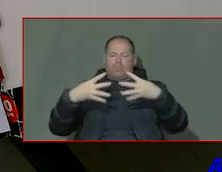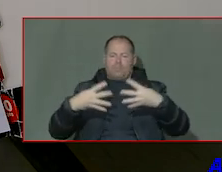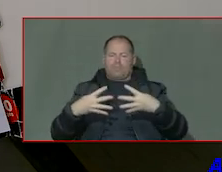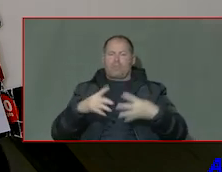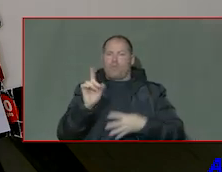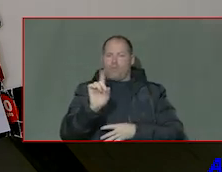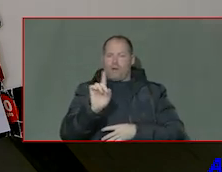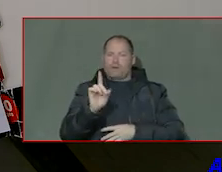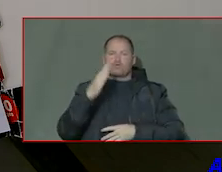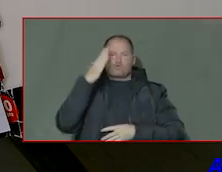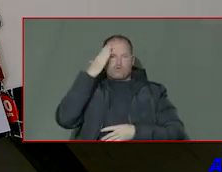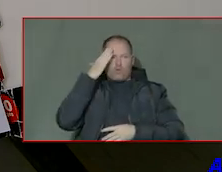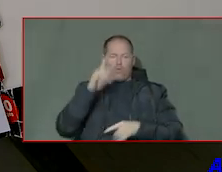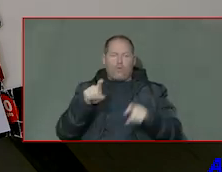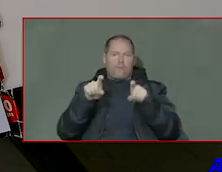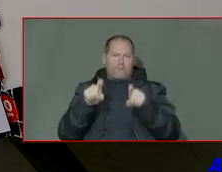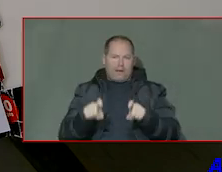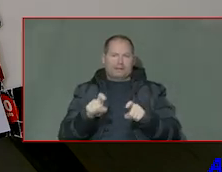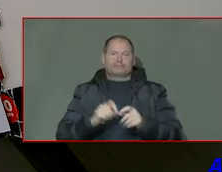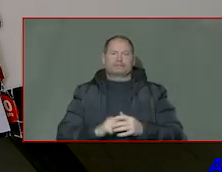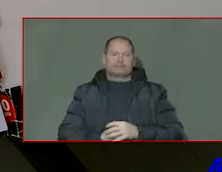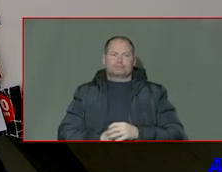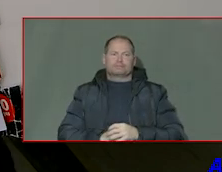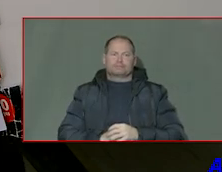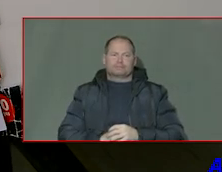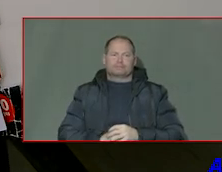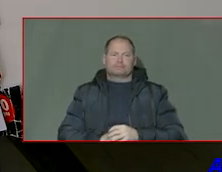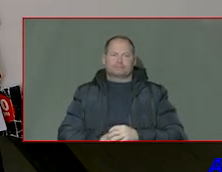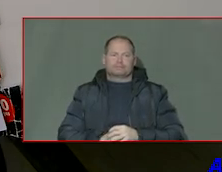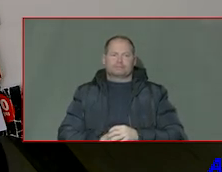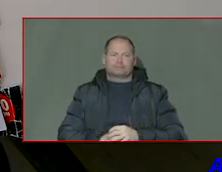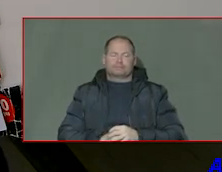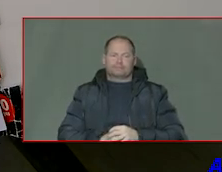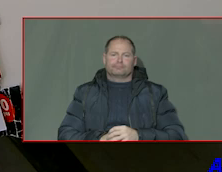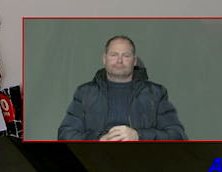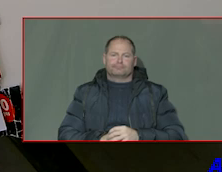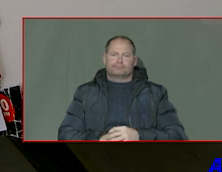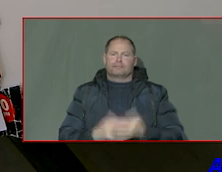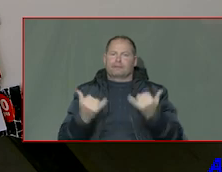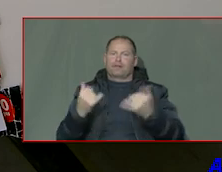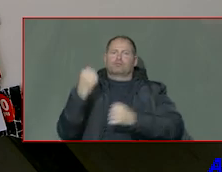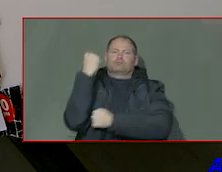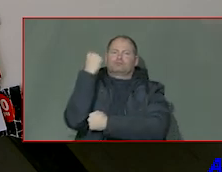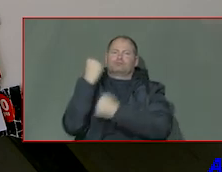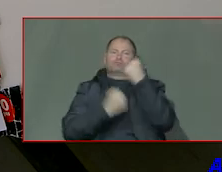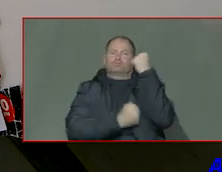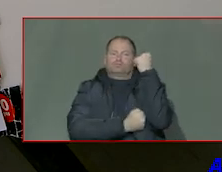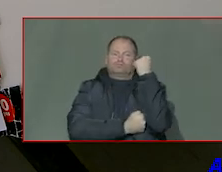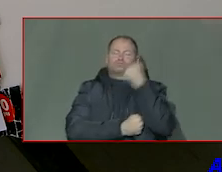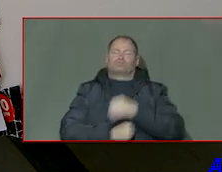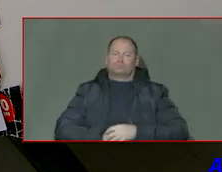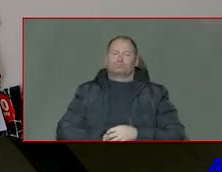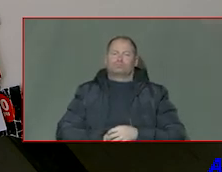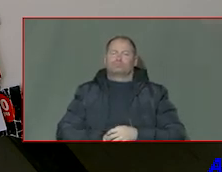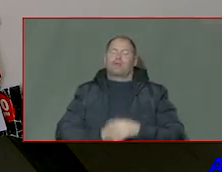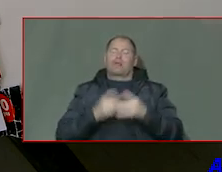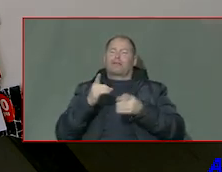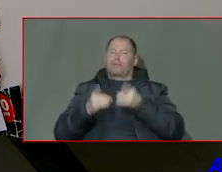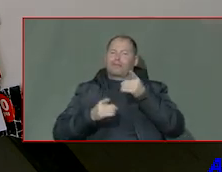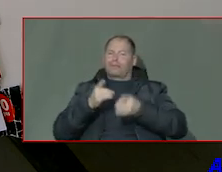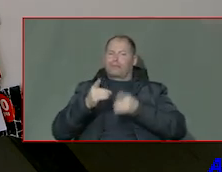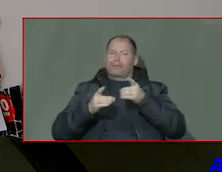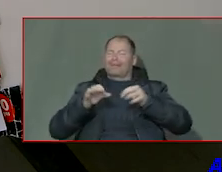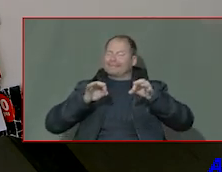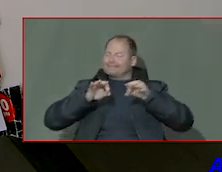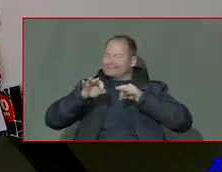then guanine pairs with cytosine. Then that is the structure of what? You are describing the structure,